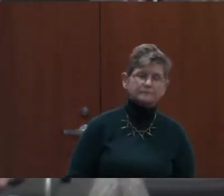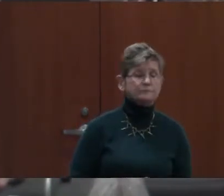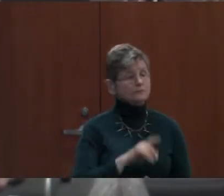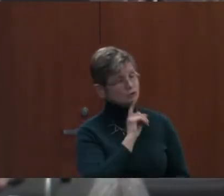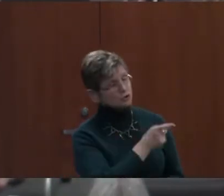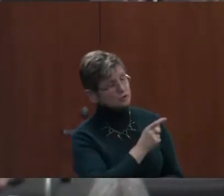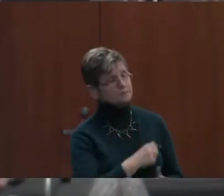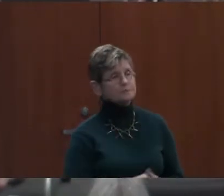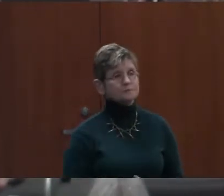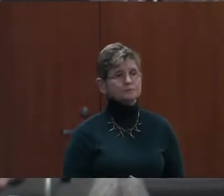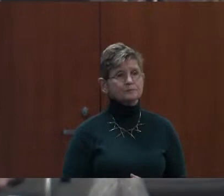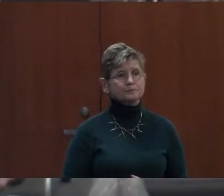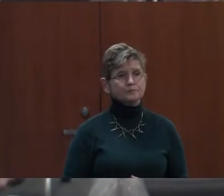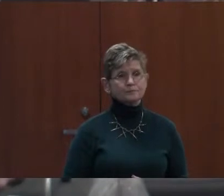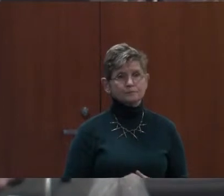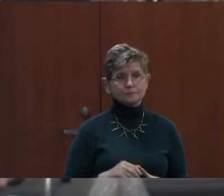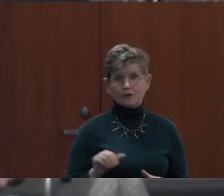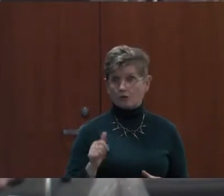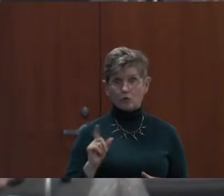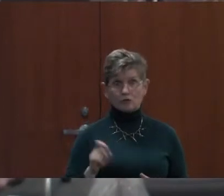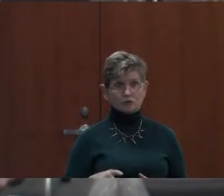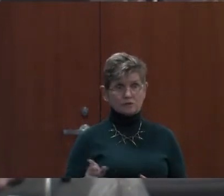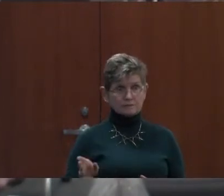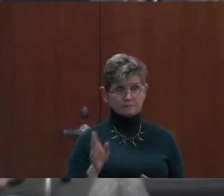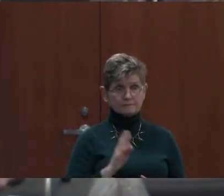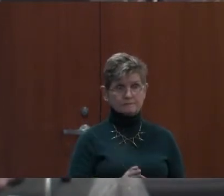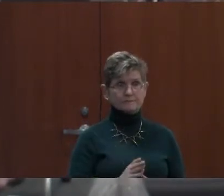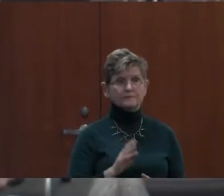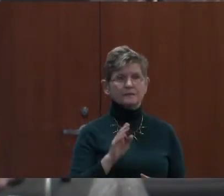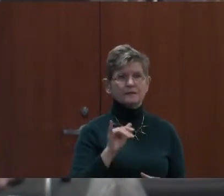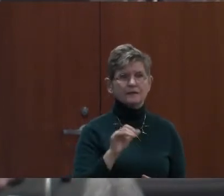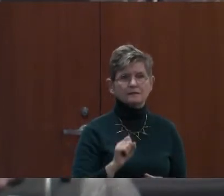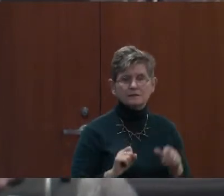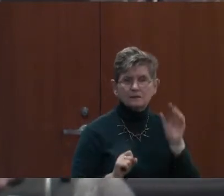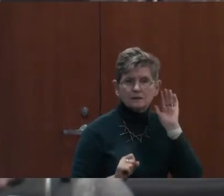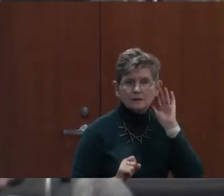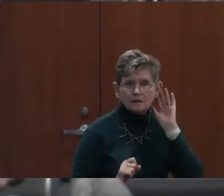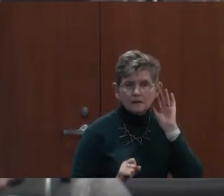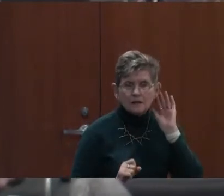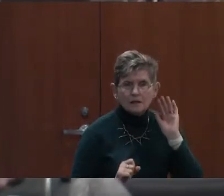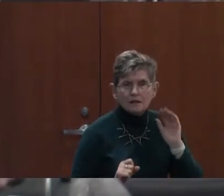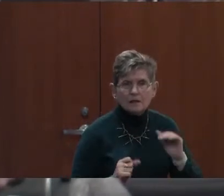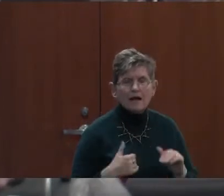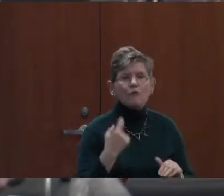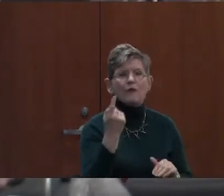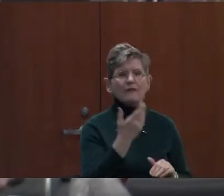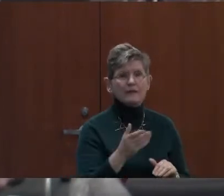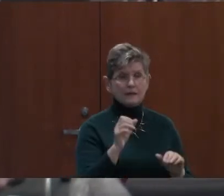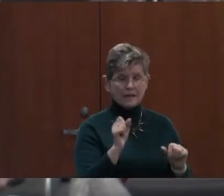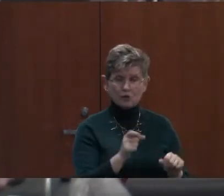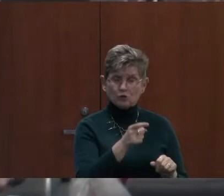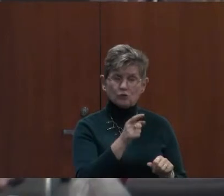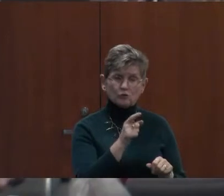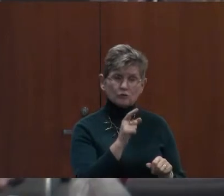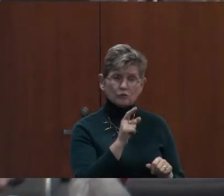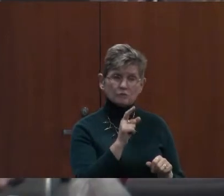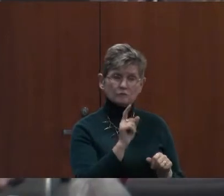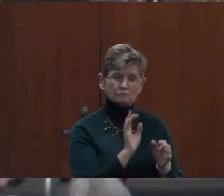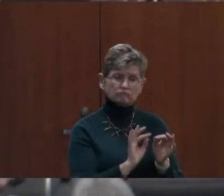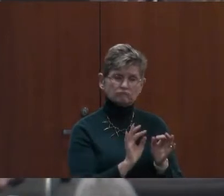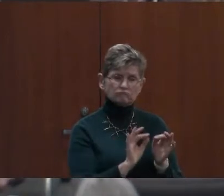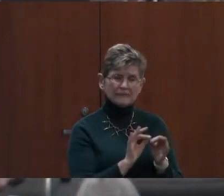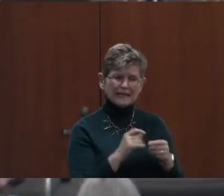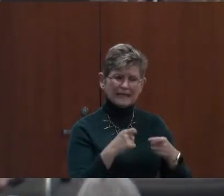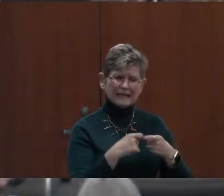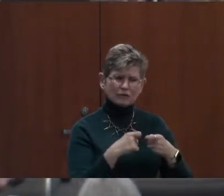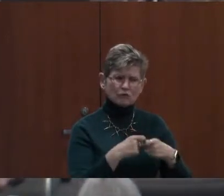Mr. Bickford, do you have your hand up? Yes, I just had one thing. Could you speak to the electrical